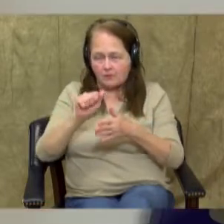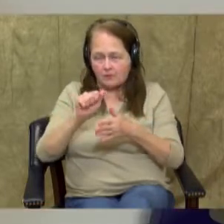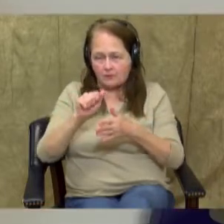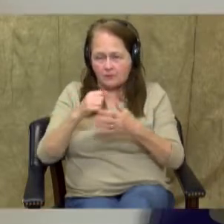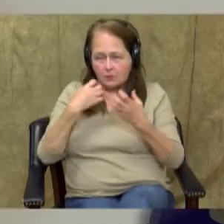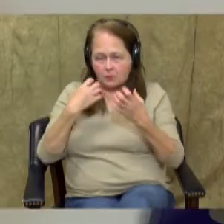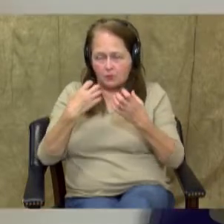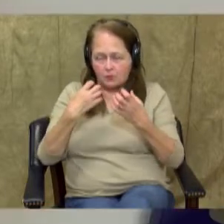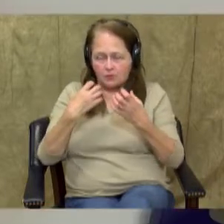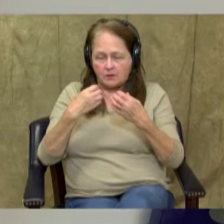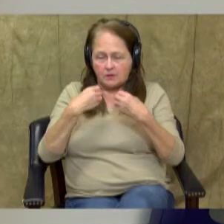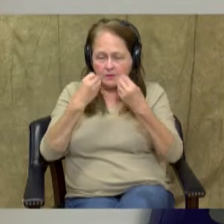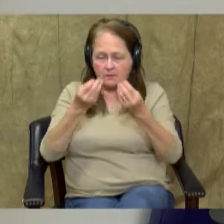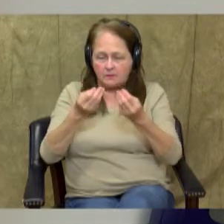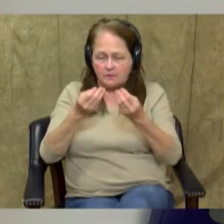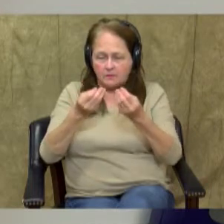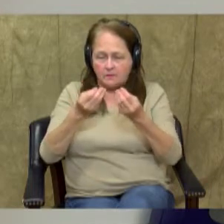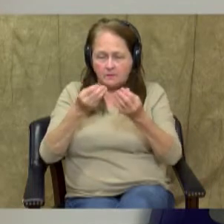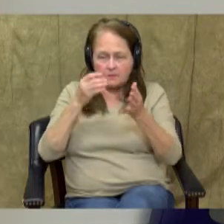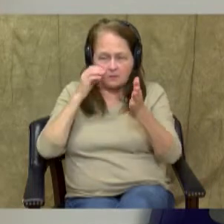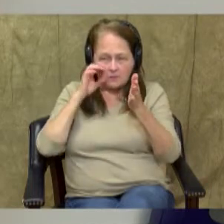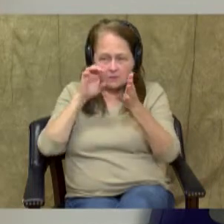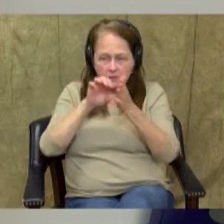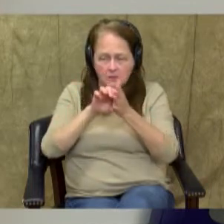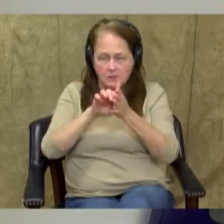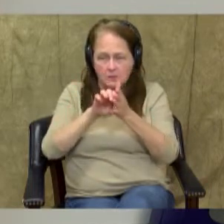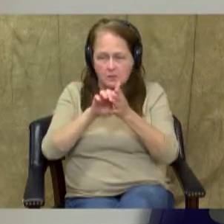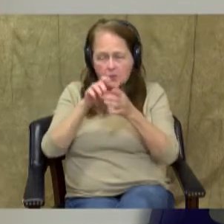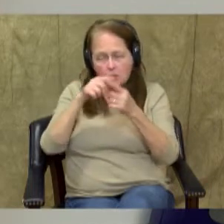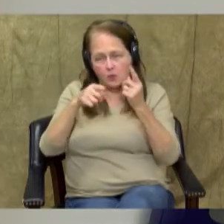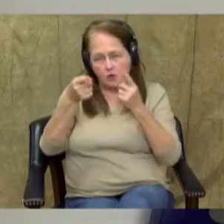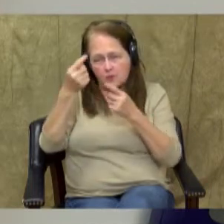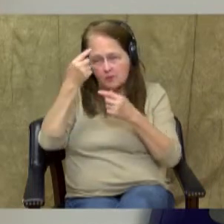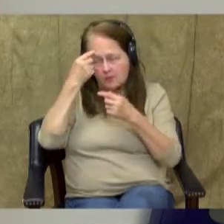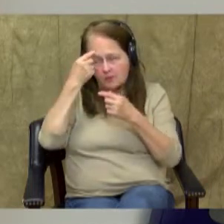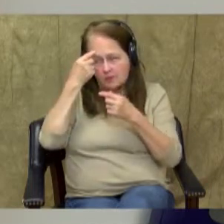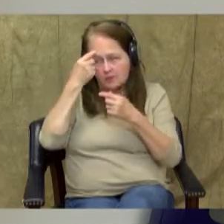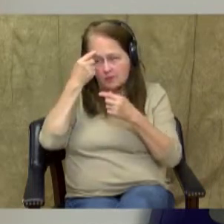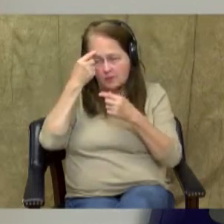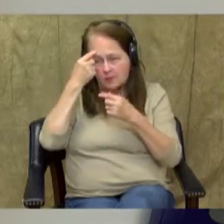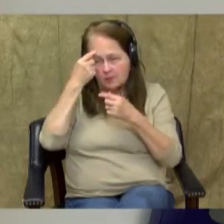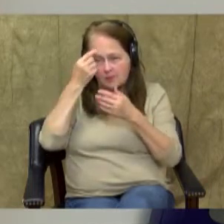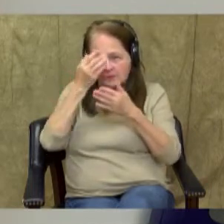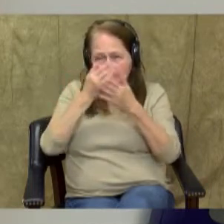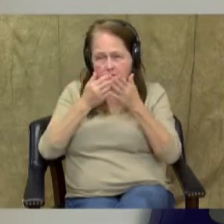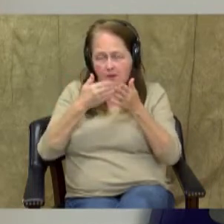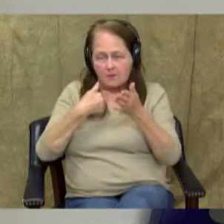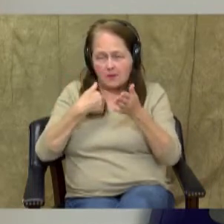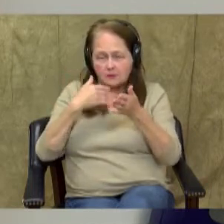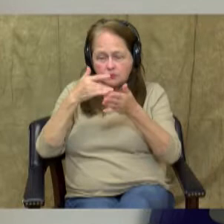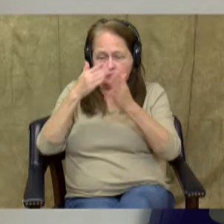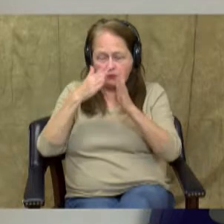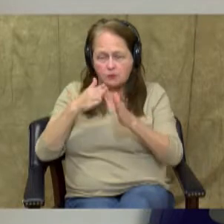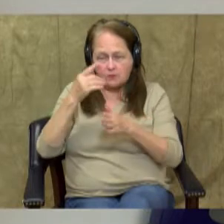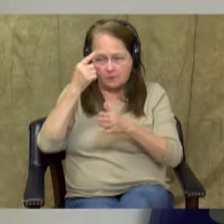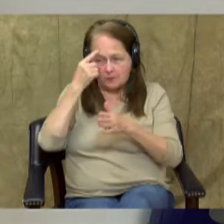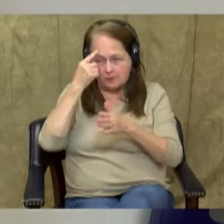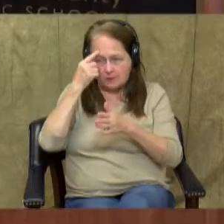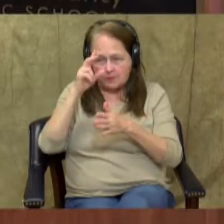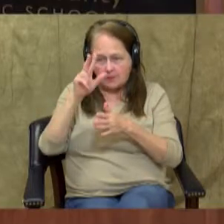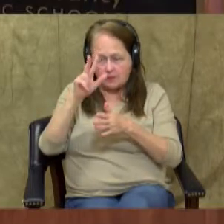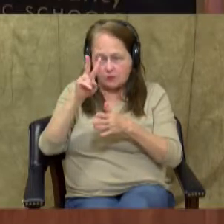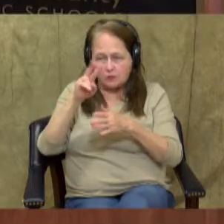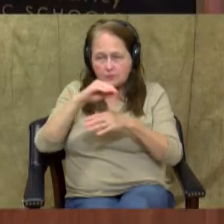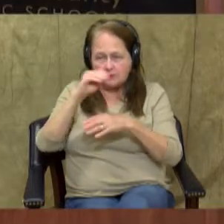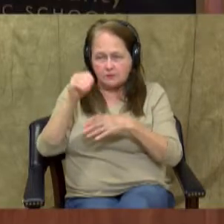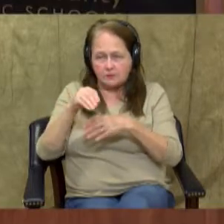I wanted to get some images on what they thought. So this is what some of my students responded this week. 32%